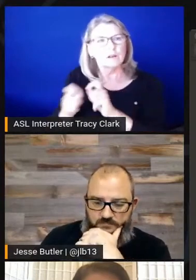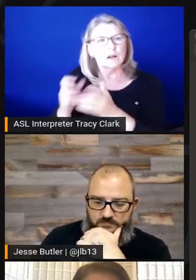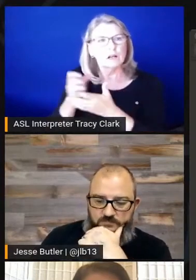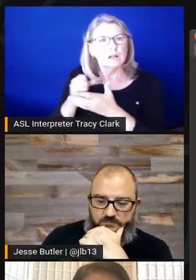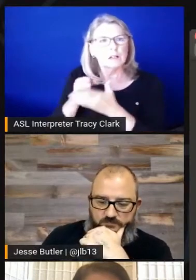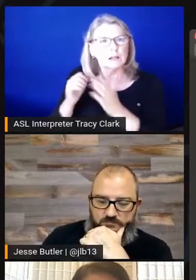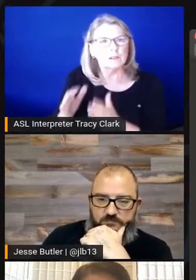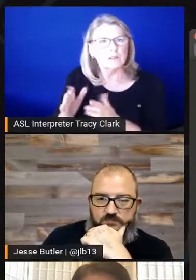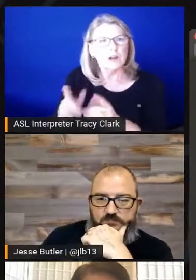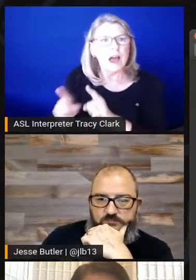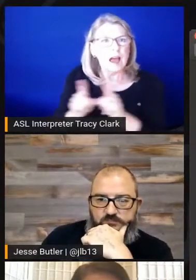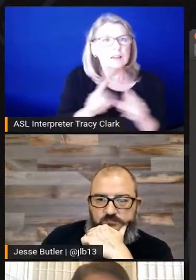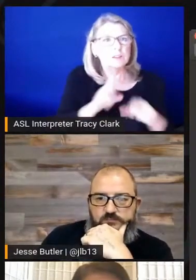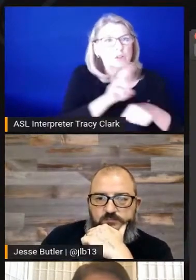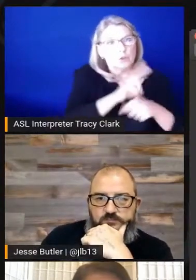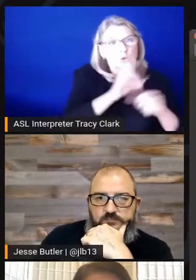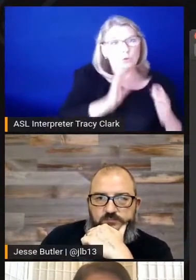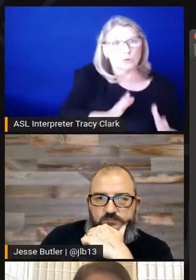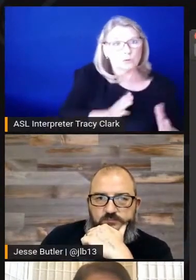Next slide, please.